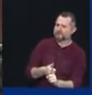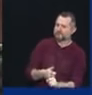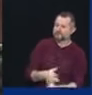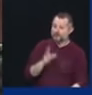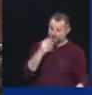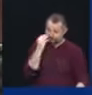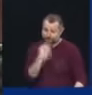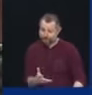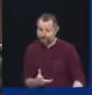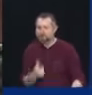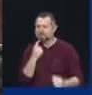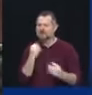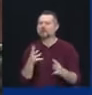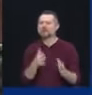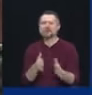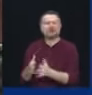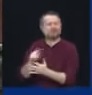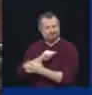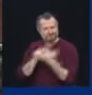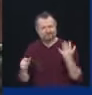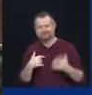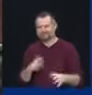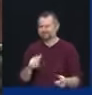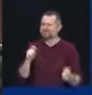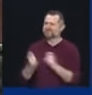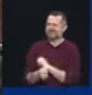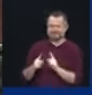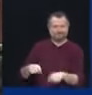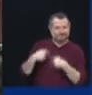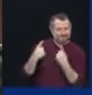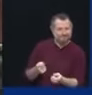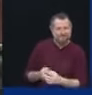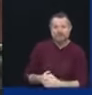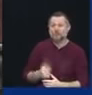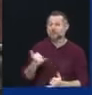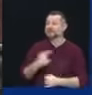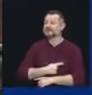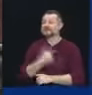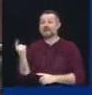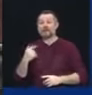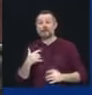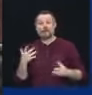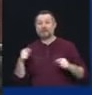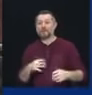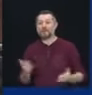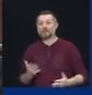have. Where we are today, Angry Orchard,